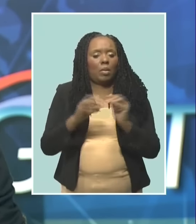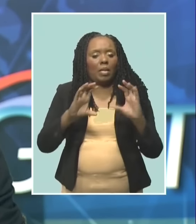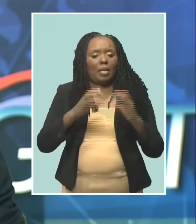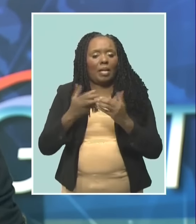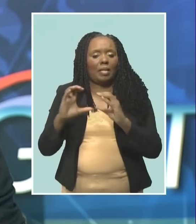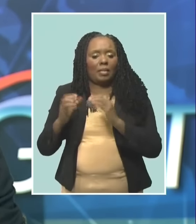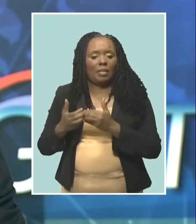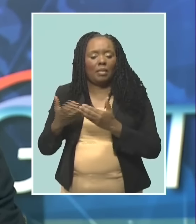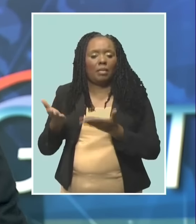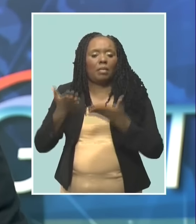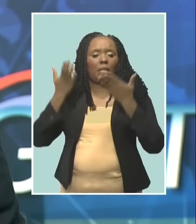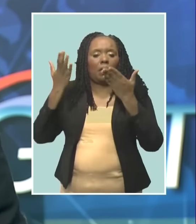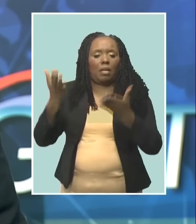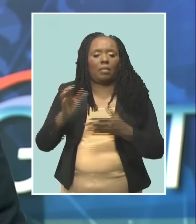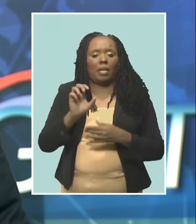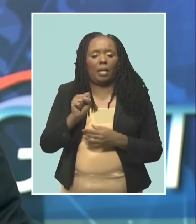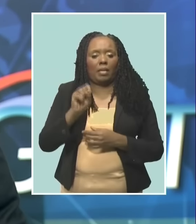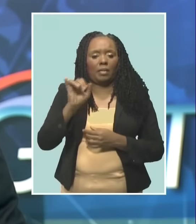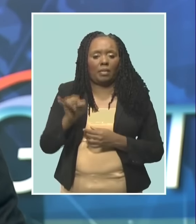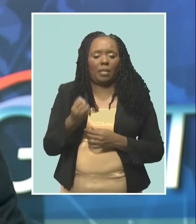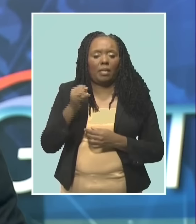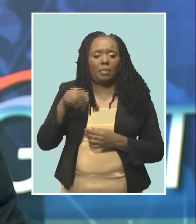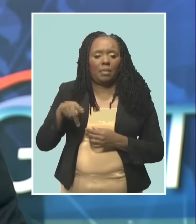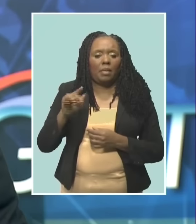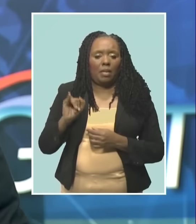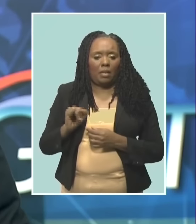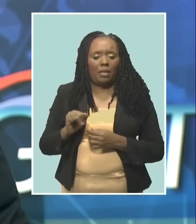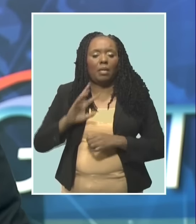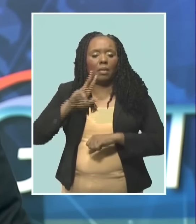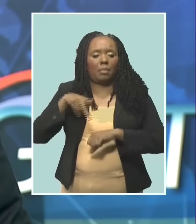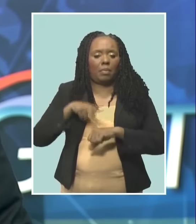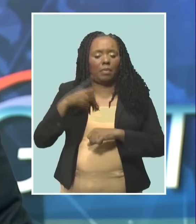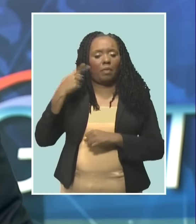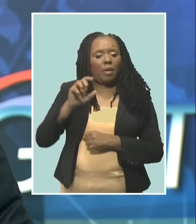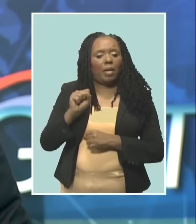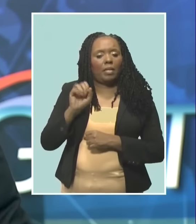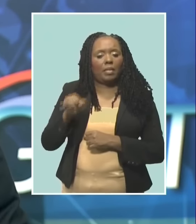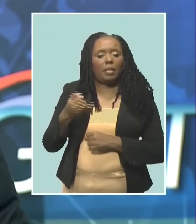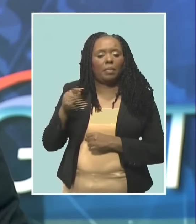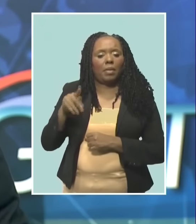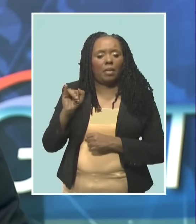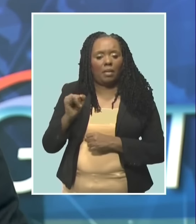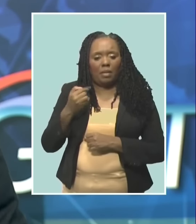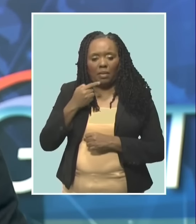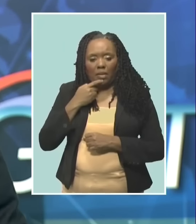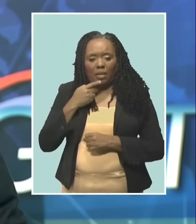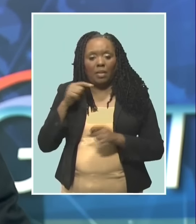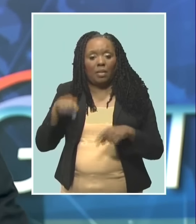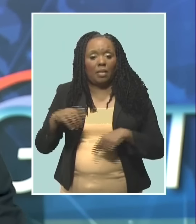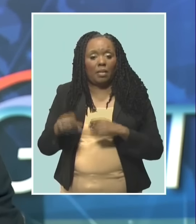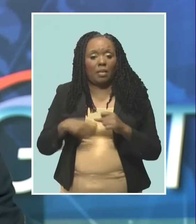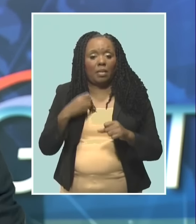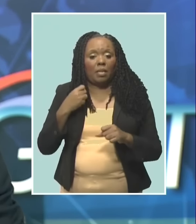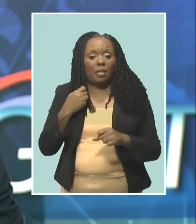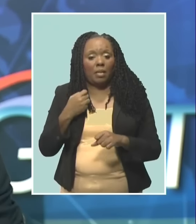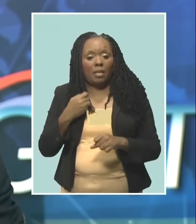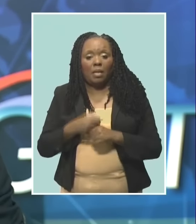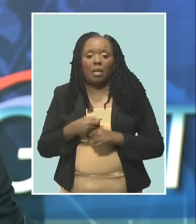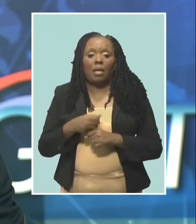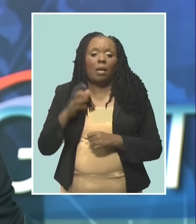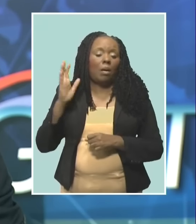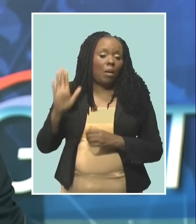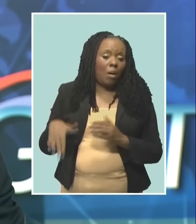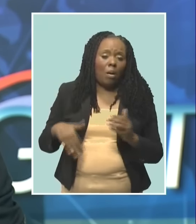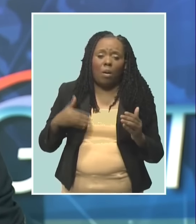Samuel Jackman Prescott Institute of Technology. And Principal Ian Drakes says already for this year, all courses are